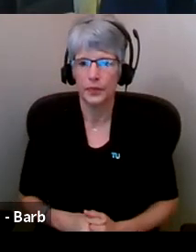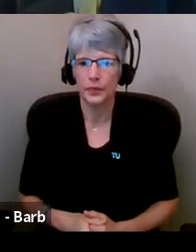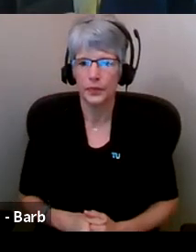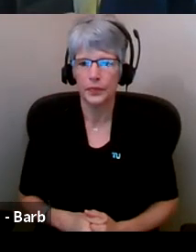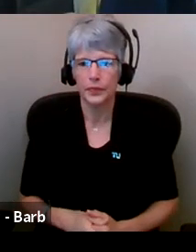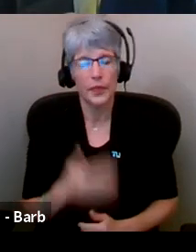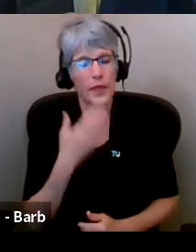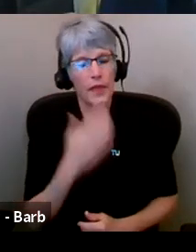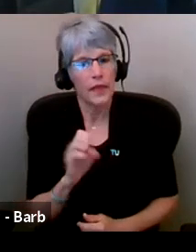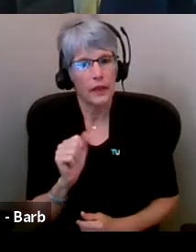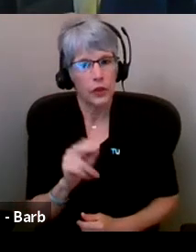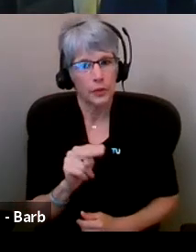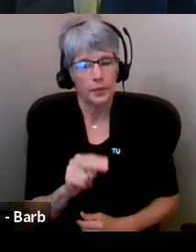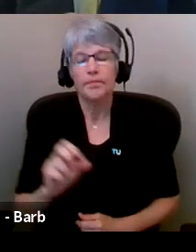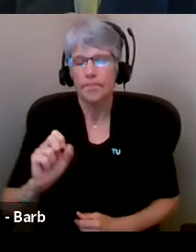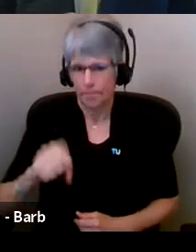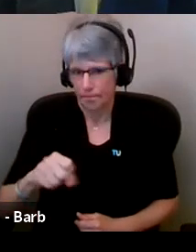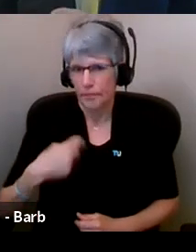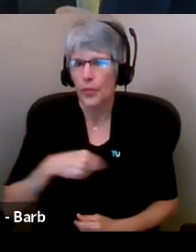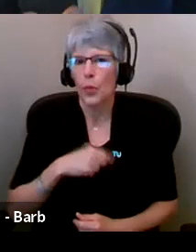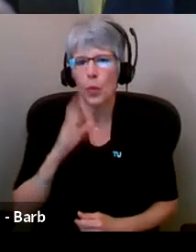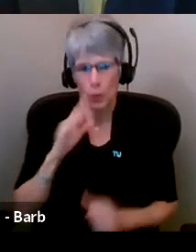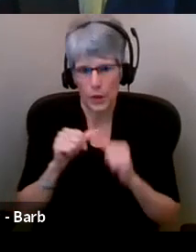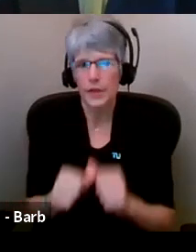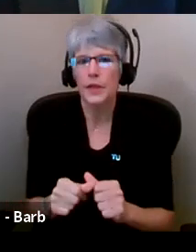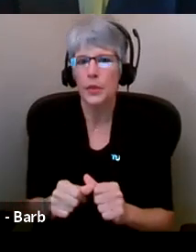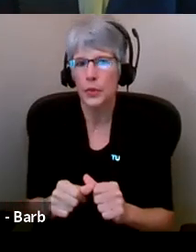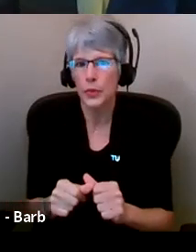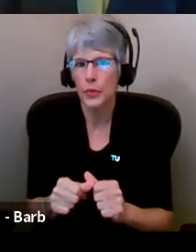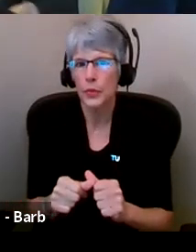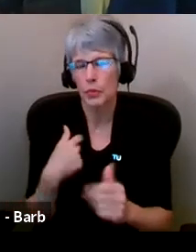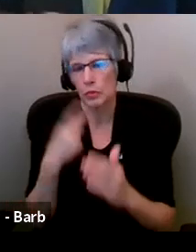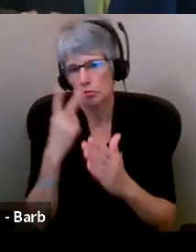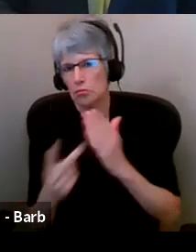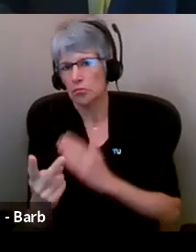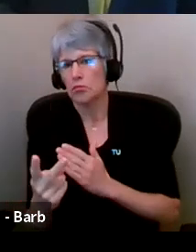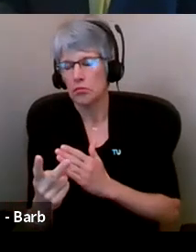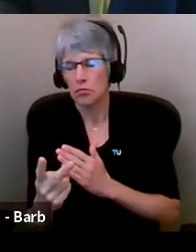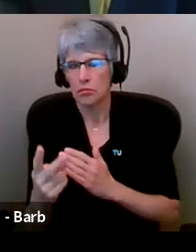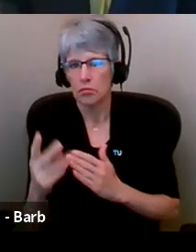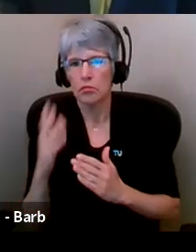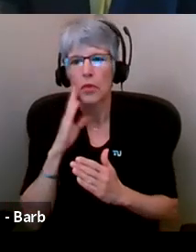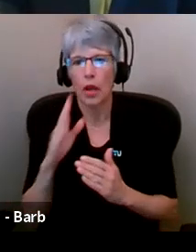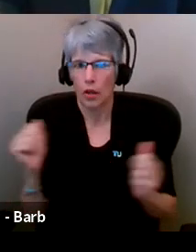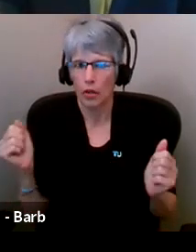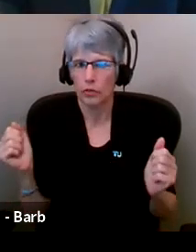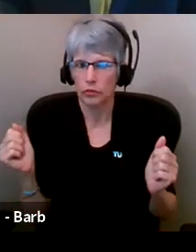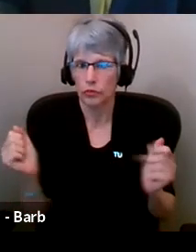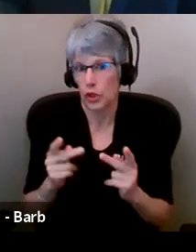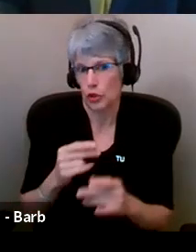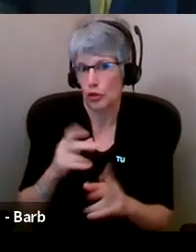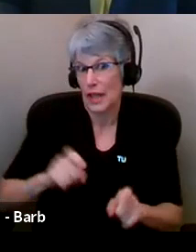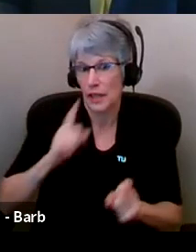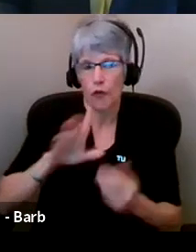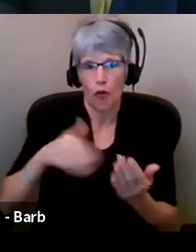Thanks, Sean. So yes, we will continue. We are anticipating a return testing for all of our campus. We